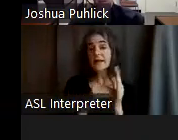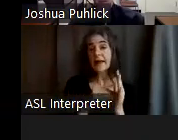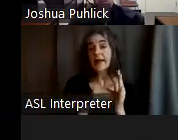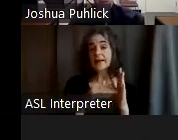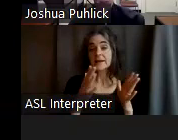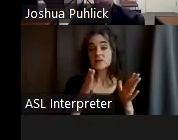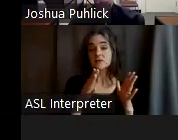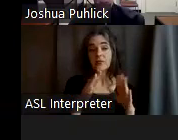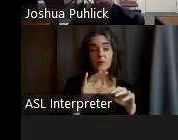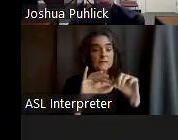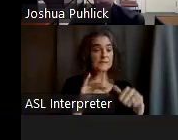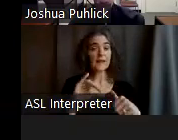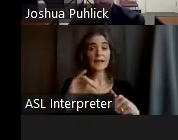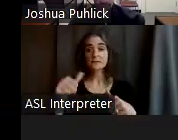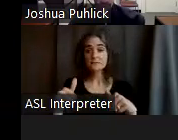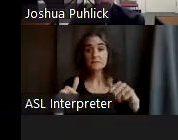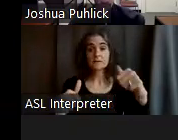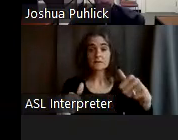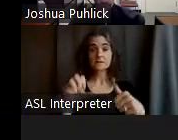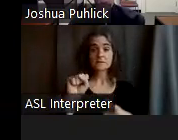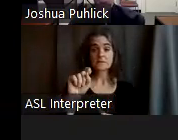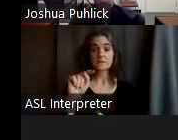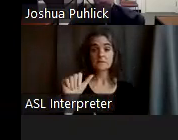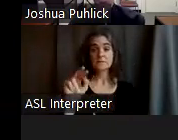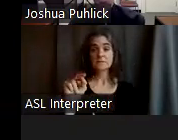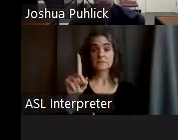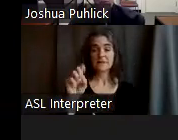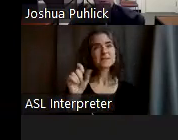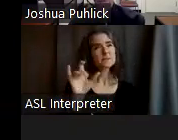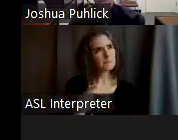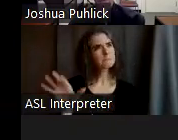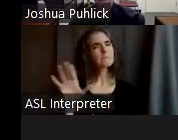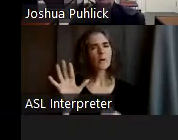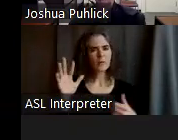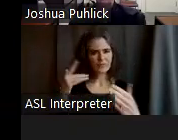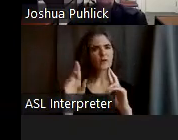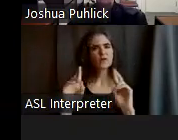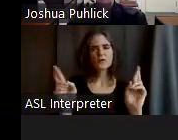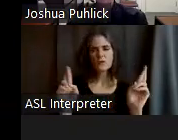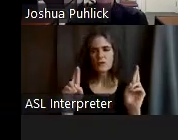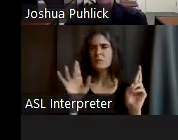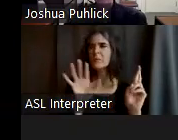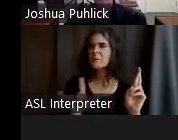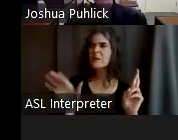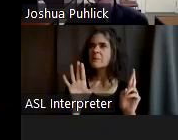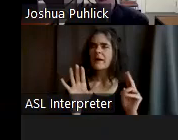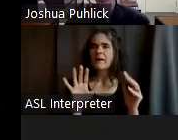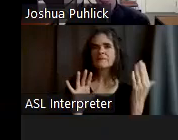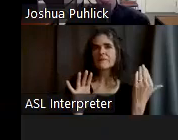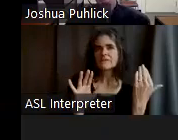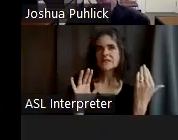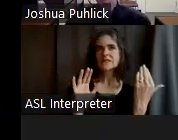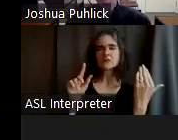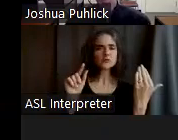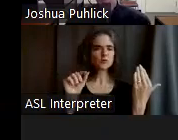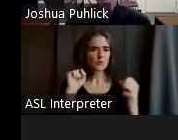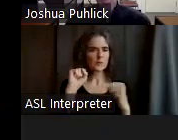stands. And I think we're about there, so maybe 15 to 20 years.